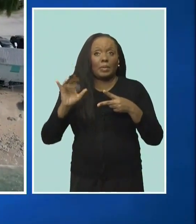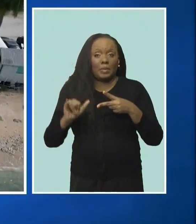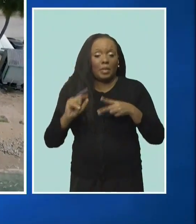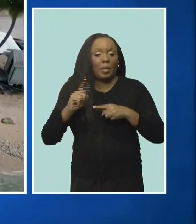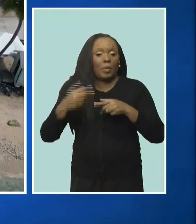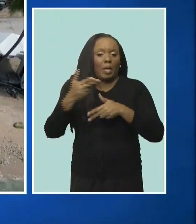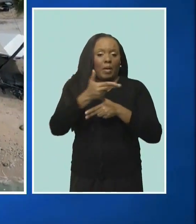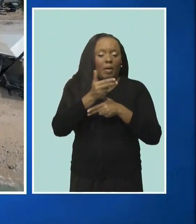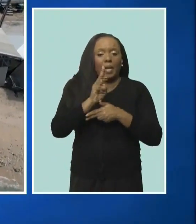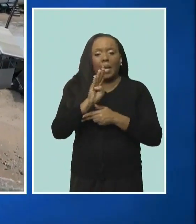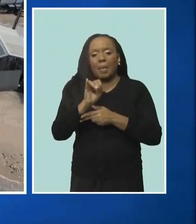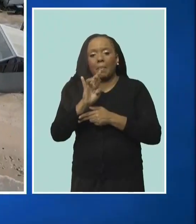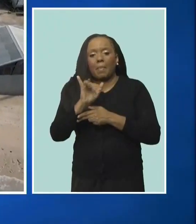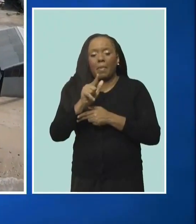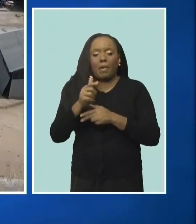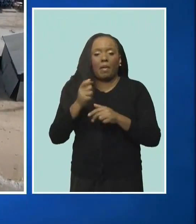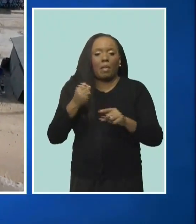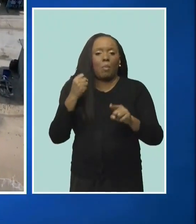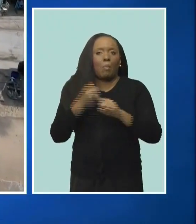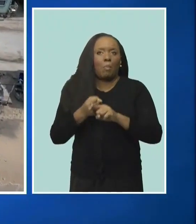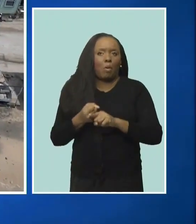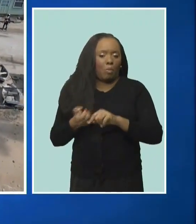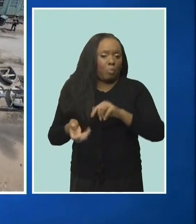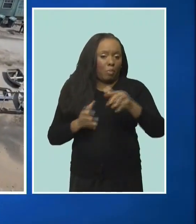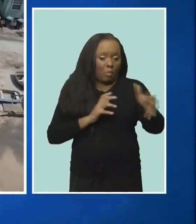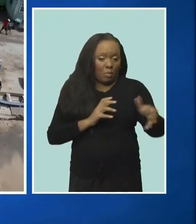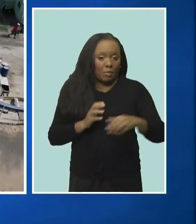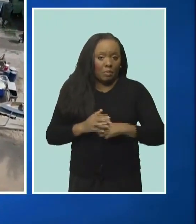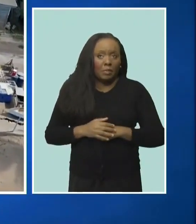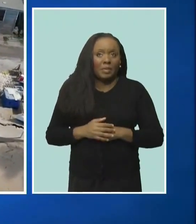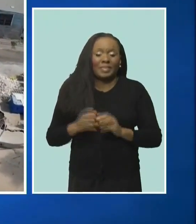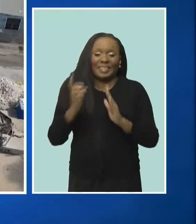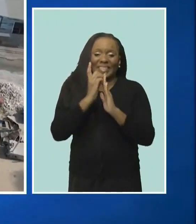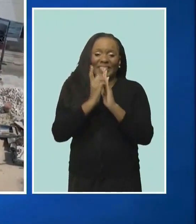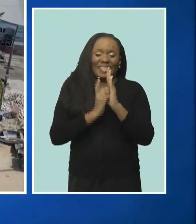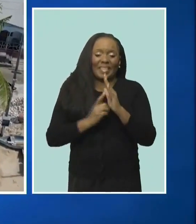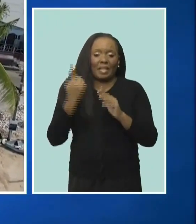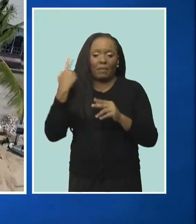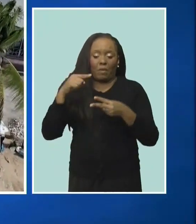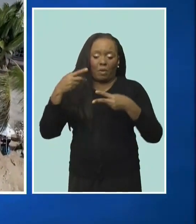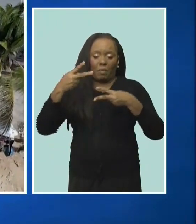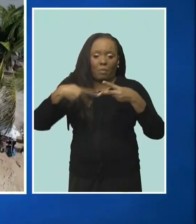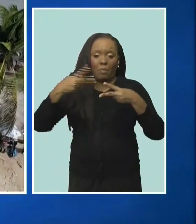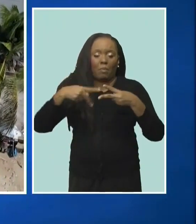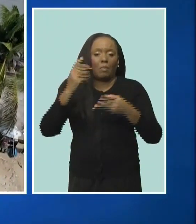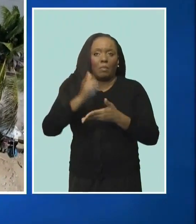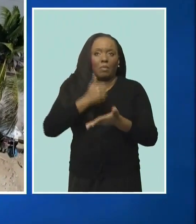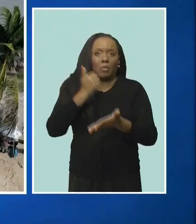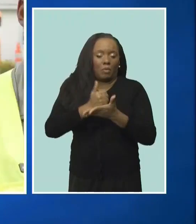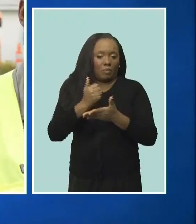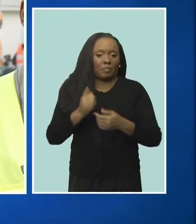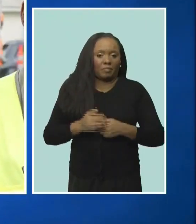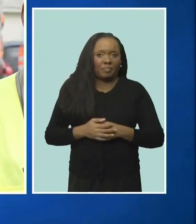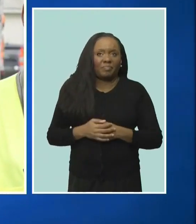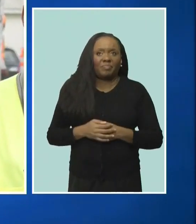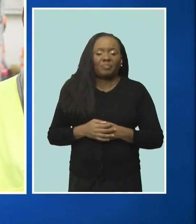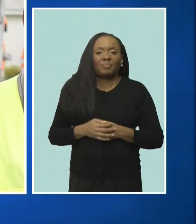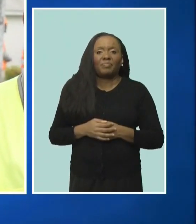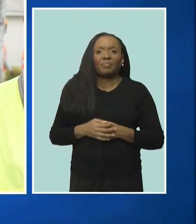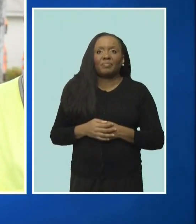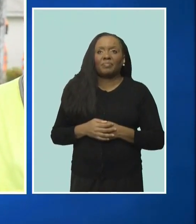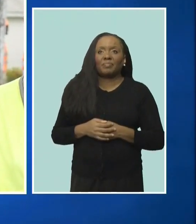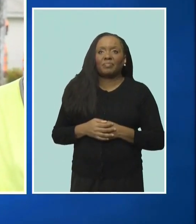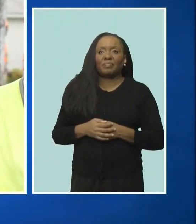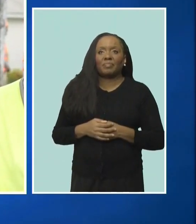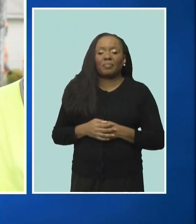the passing of Hurricane Beryl. Ms. Bradshaw says the designs for both areas have been approved. And we should be in a position, once